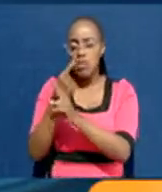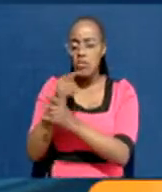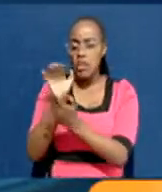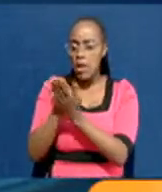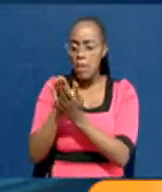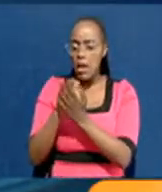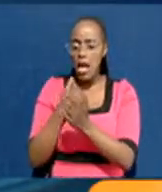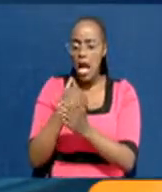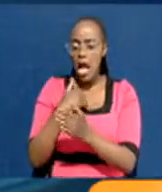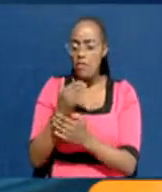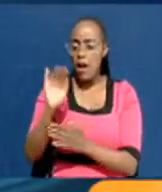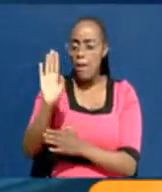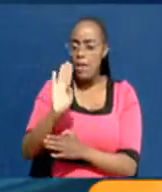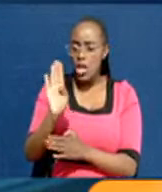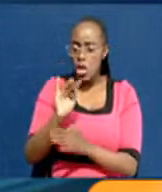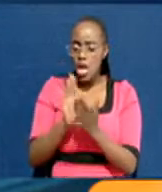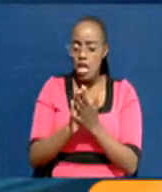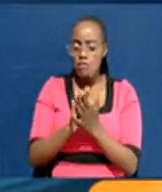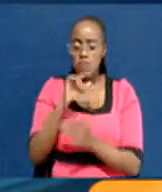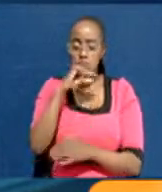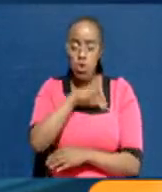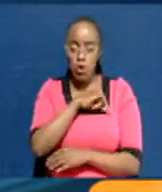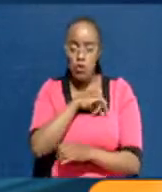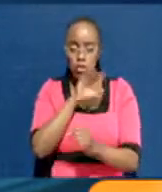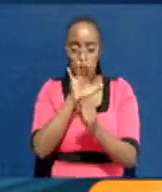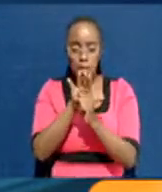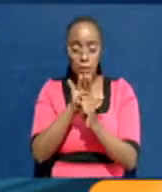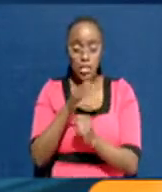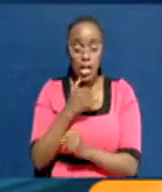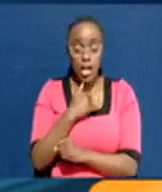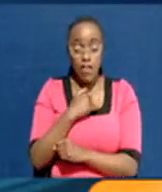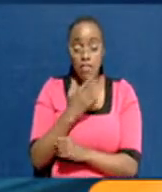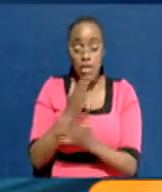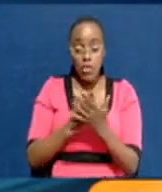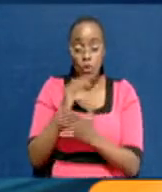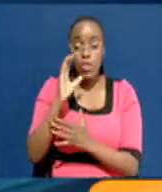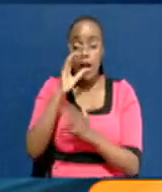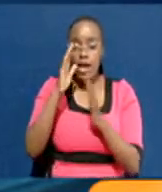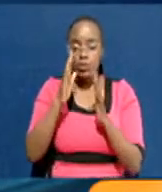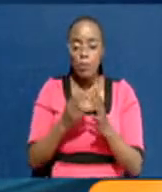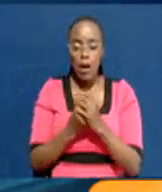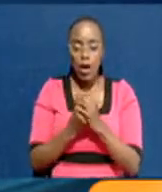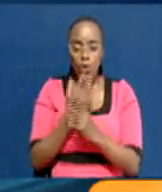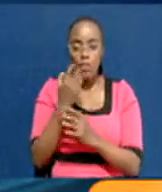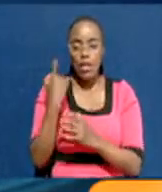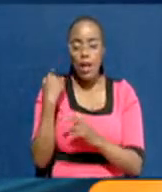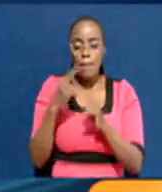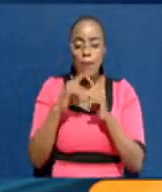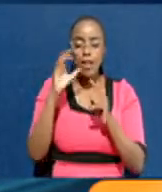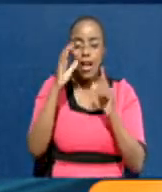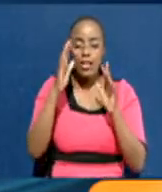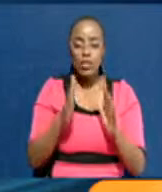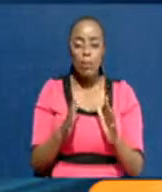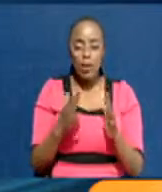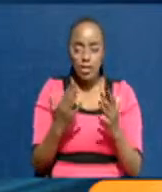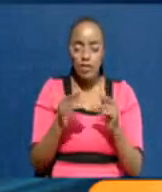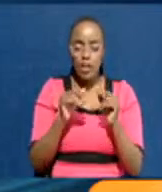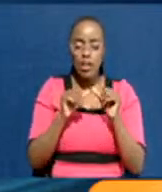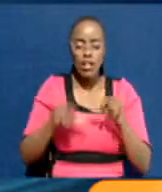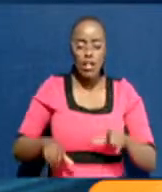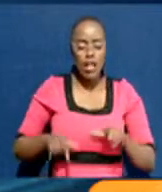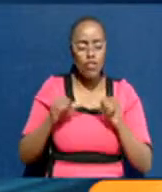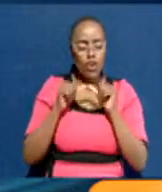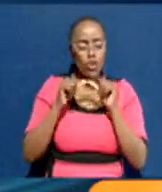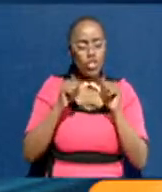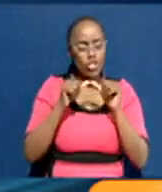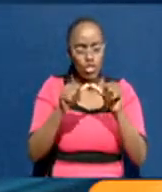billions of shillings in profits. And most of that is due to customer growth numbers. But for the customers, life continues to be tougher for